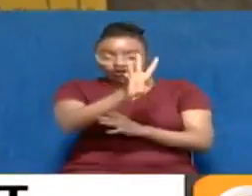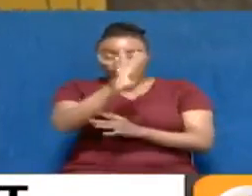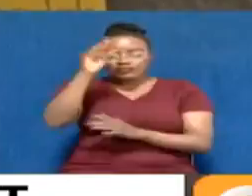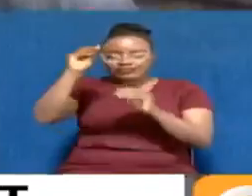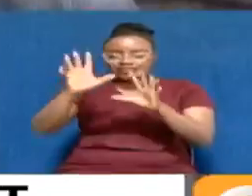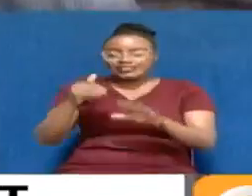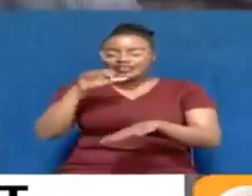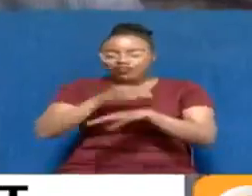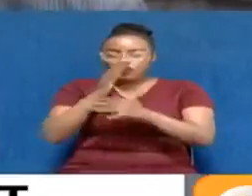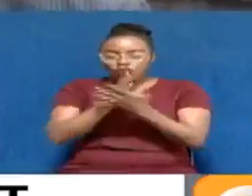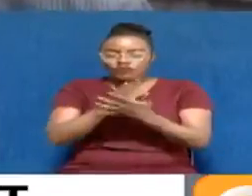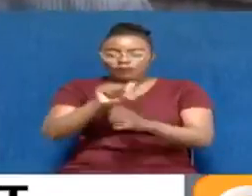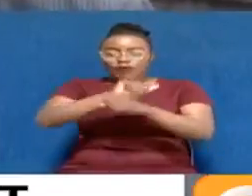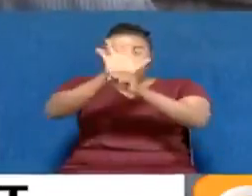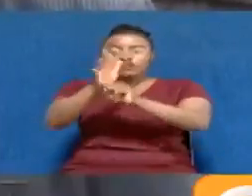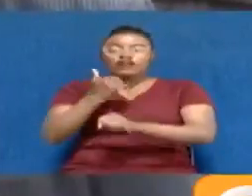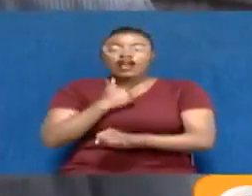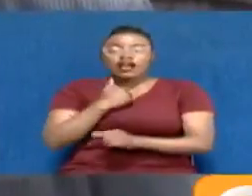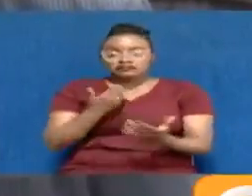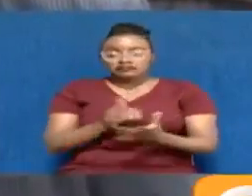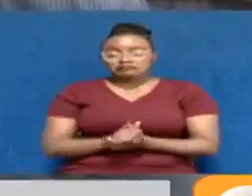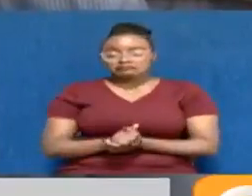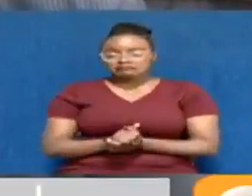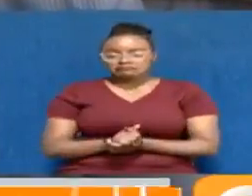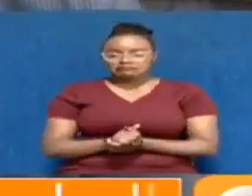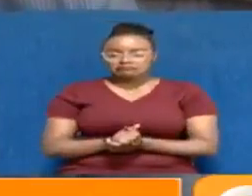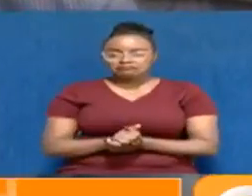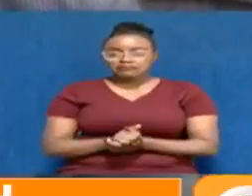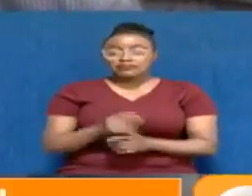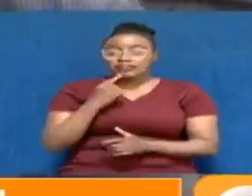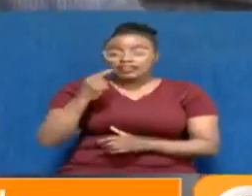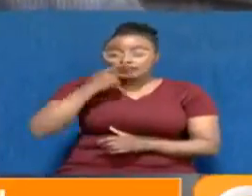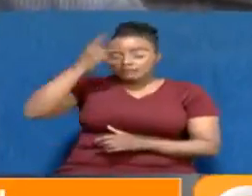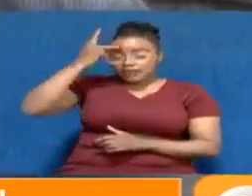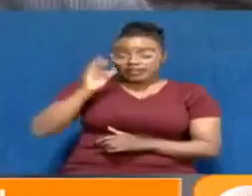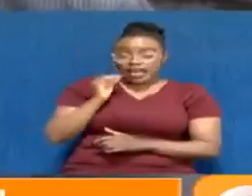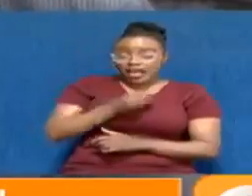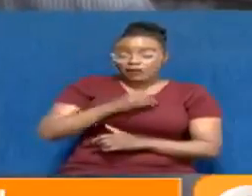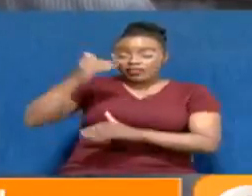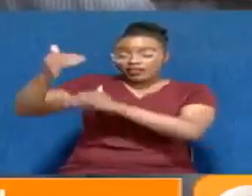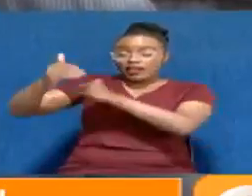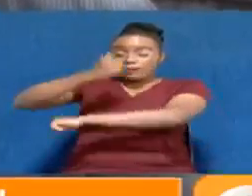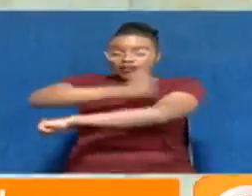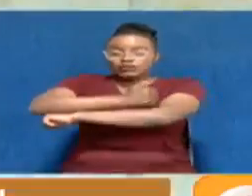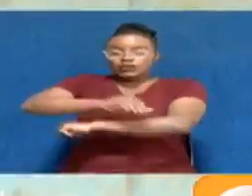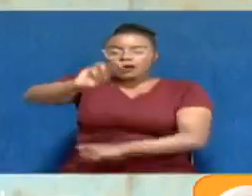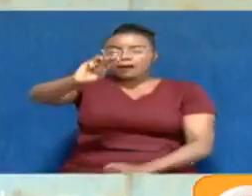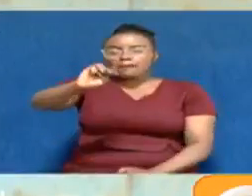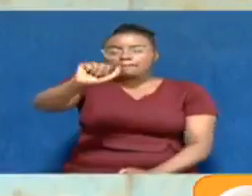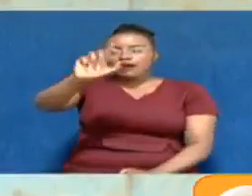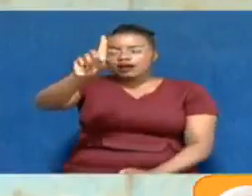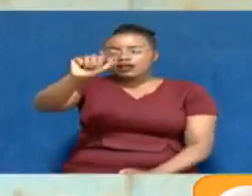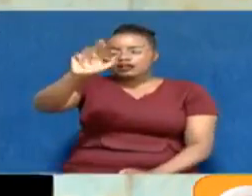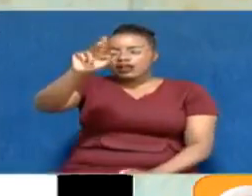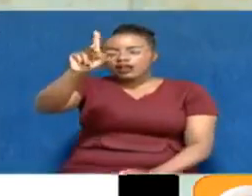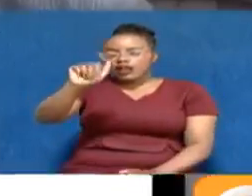tested positive for the virus. We would like to tell our parents in this school and the neighboring schools of Mandaraka